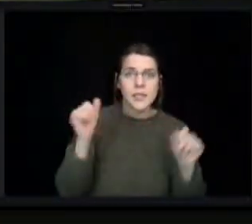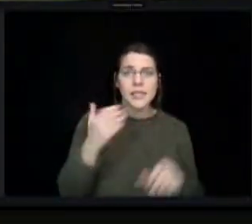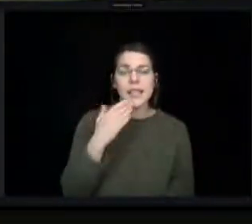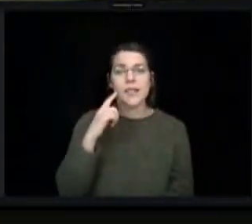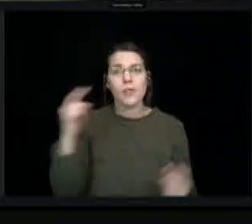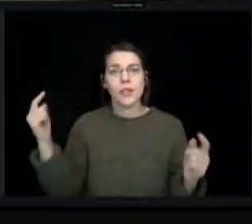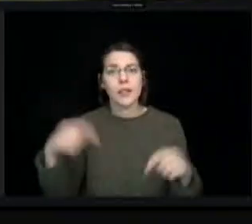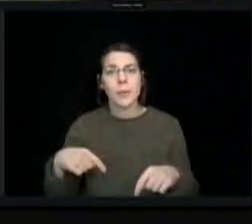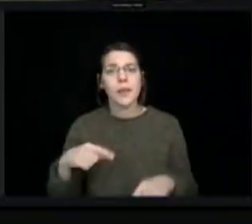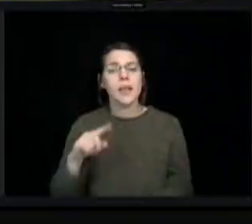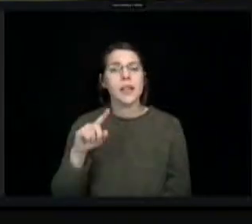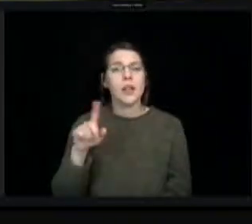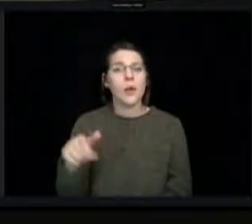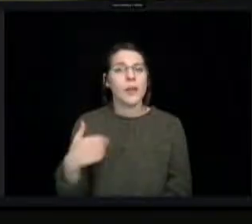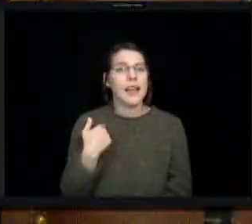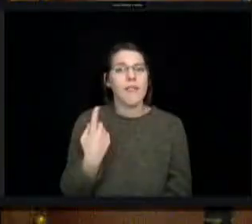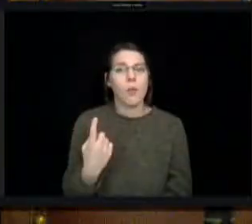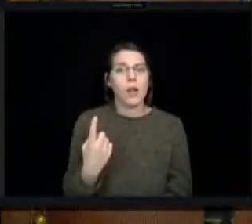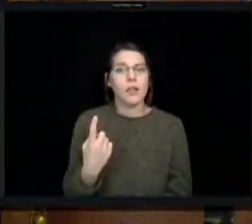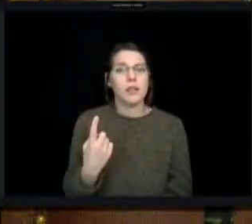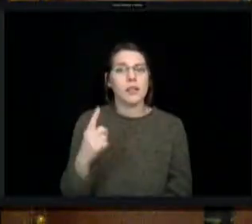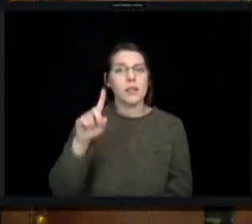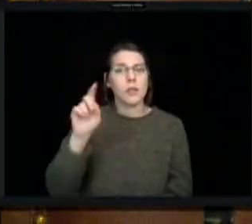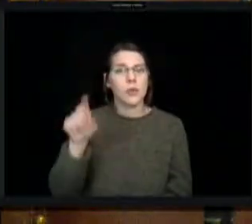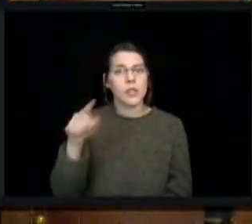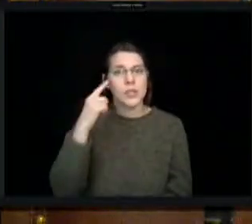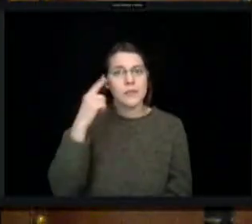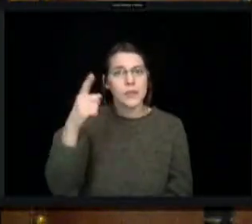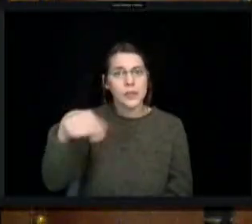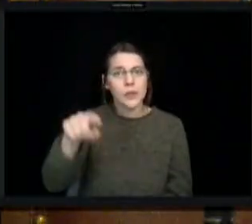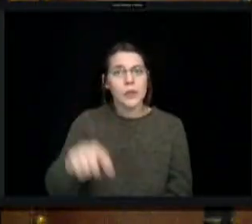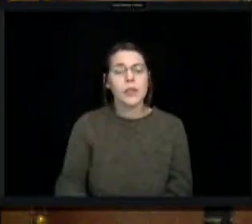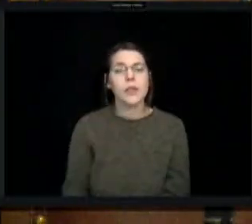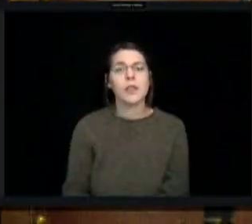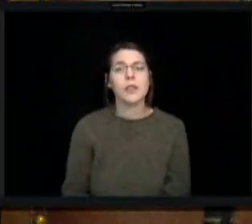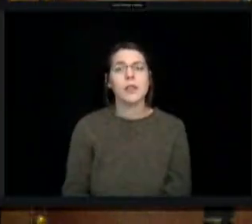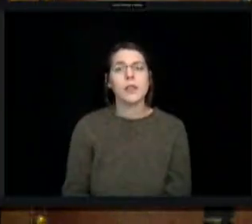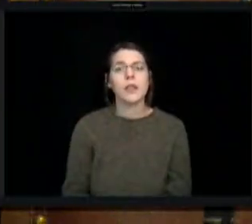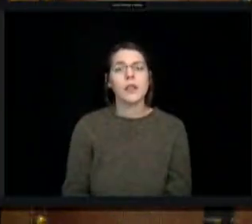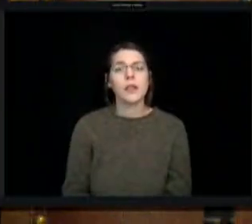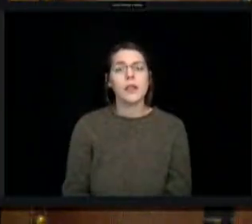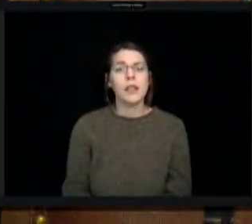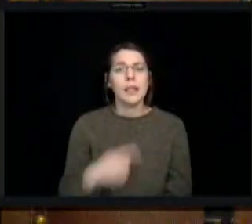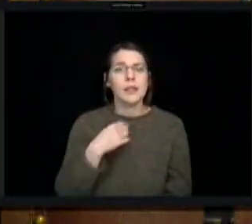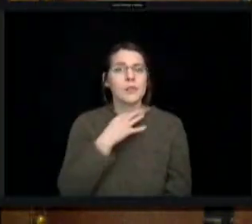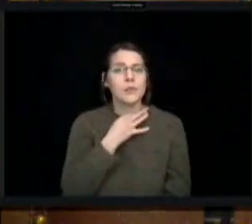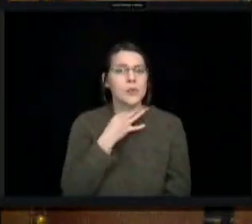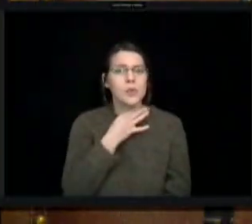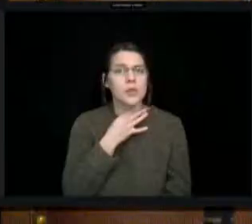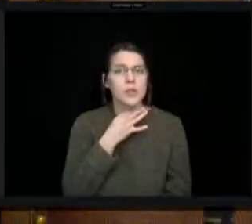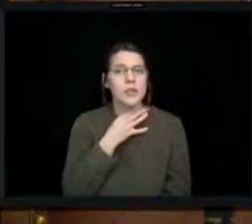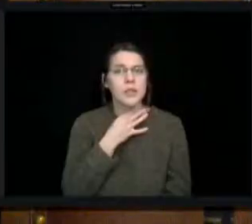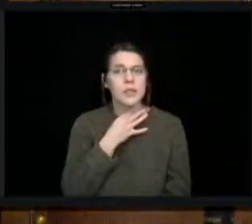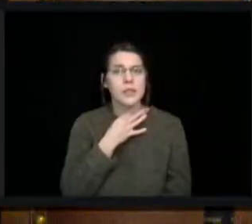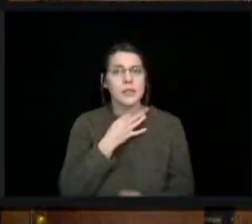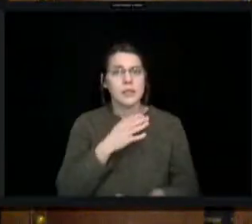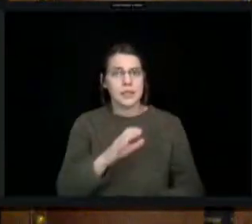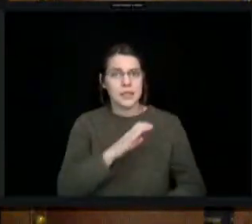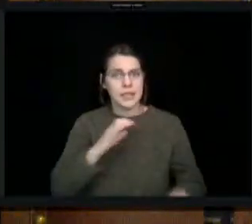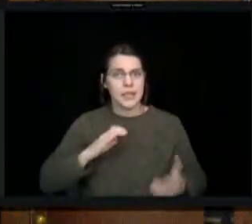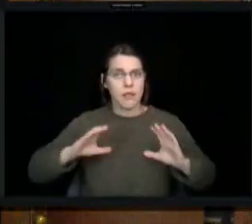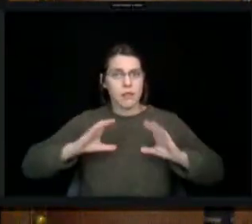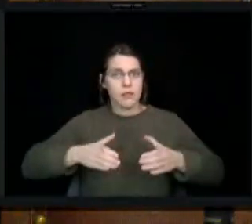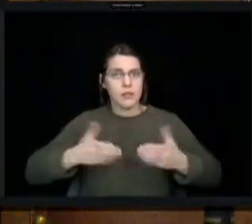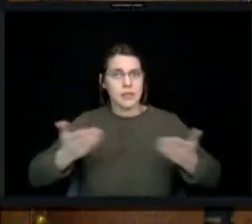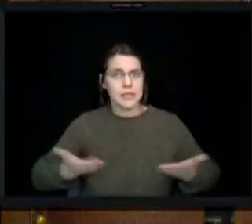have one question for you, and I'm curious what we are to make as a body here with